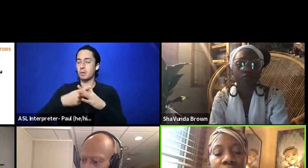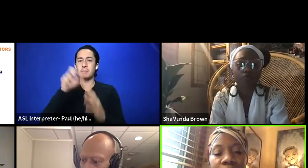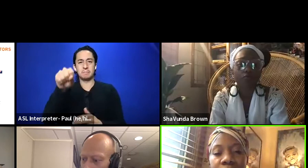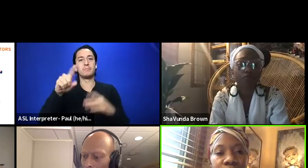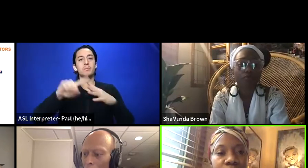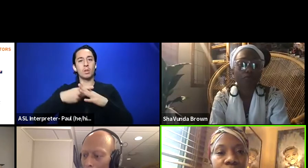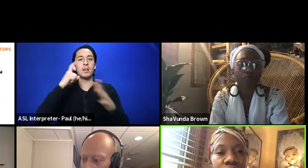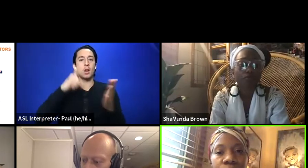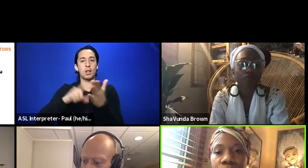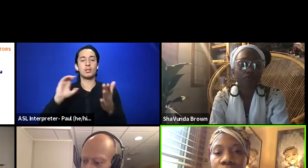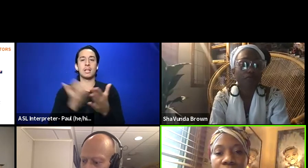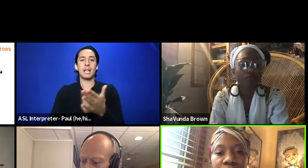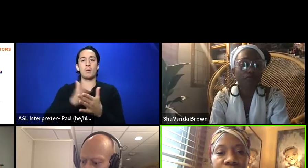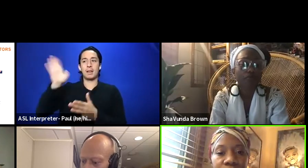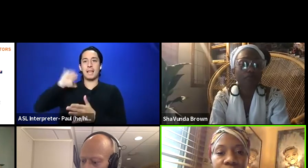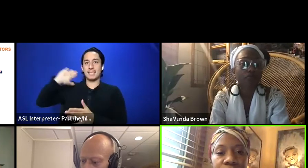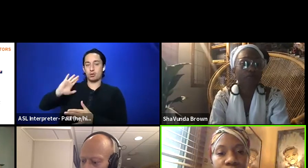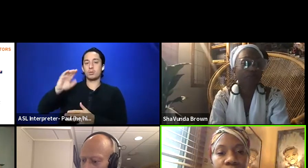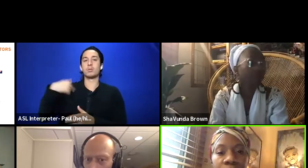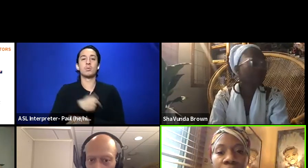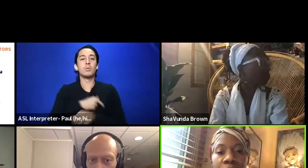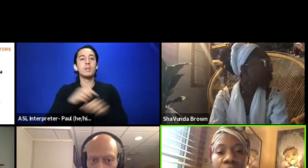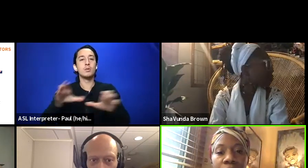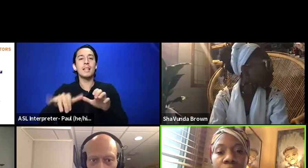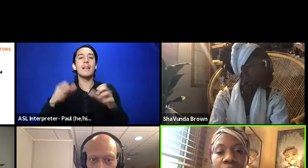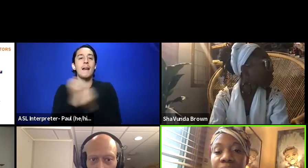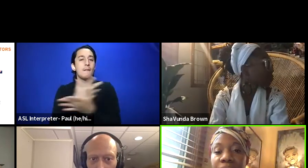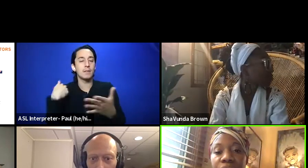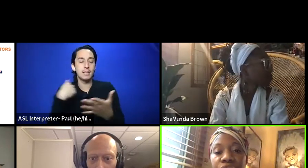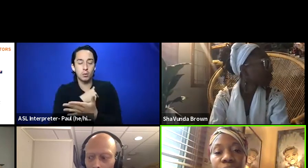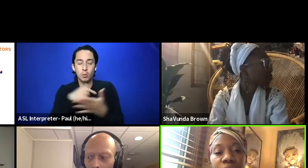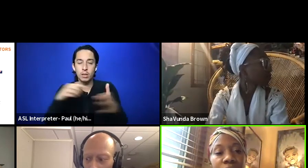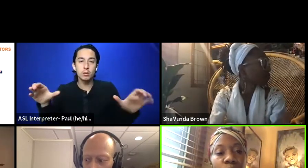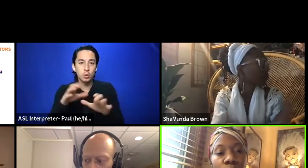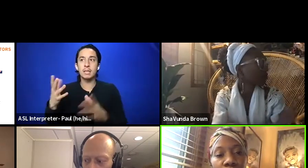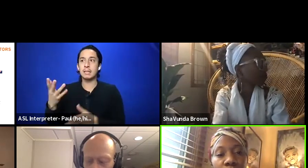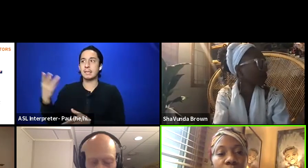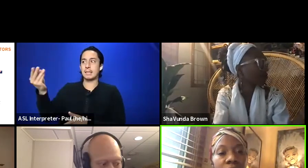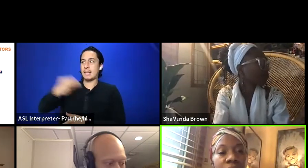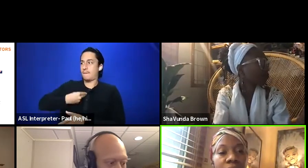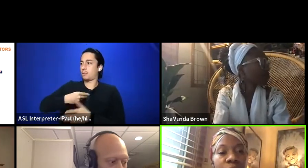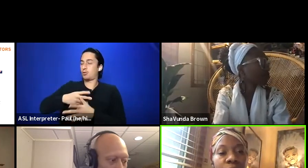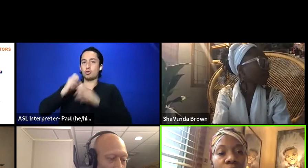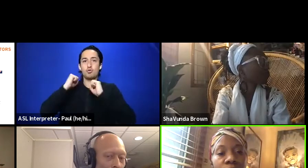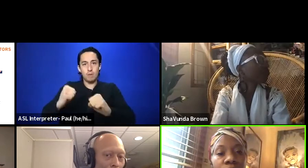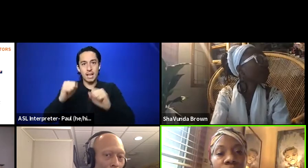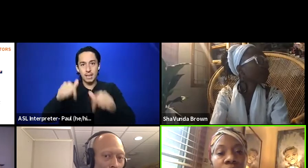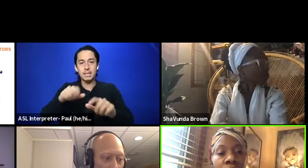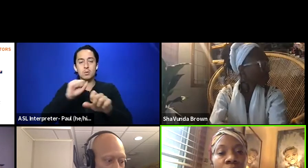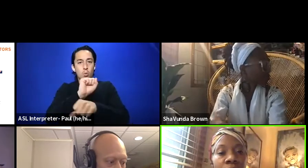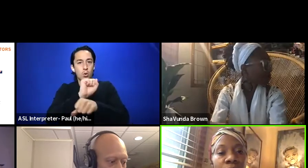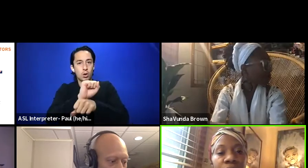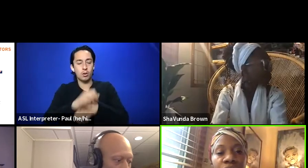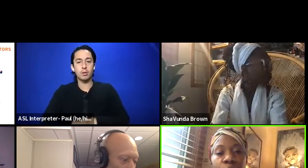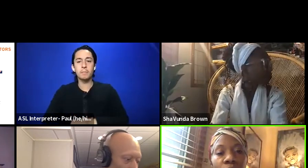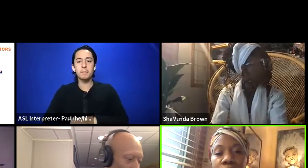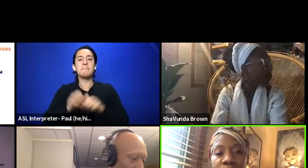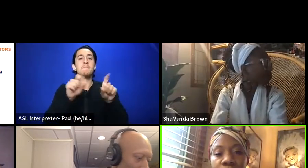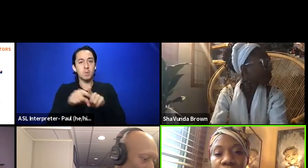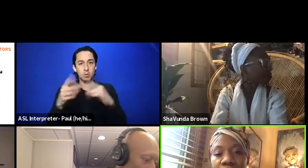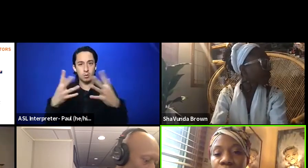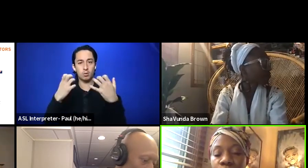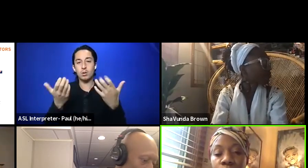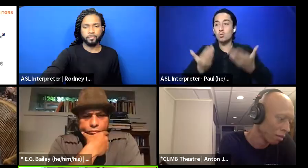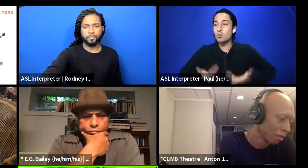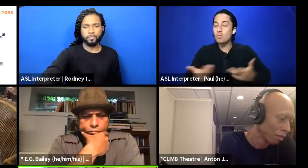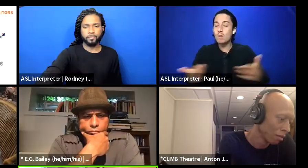acknowledging our ancestors. We do that in everything we do. They give us strength in this work. We also want to just welcome